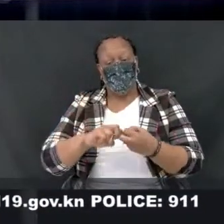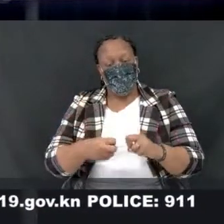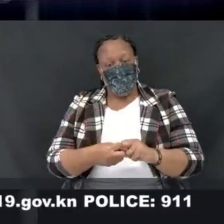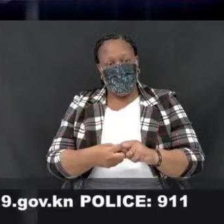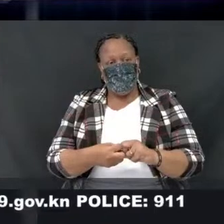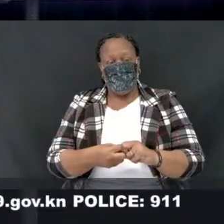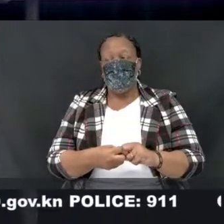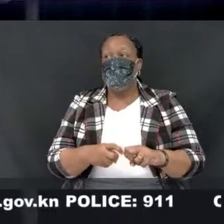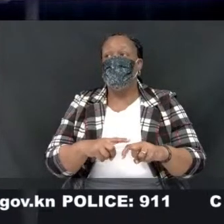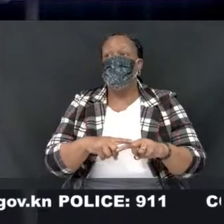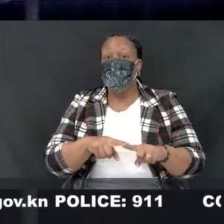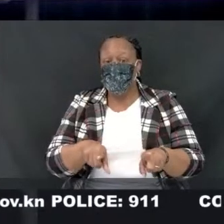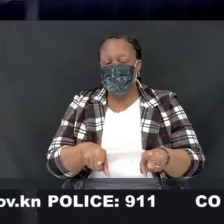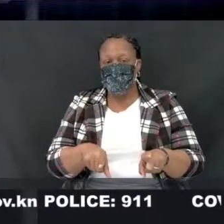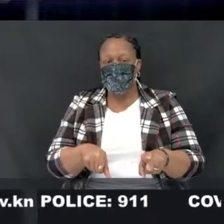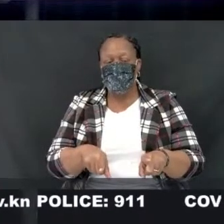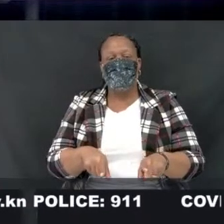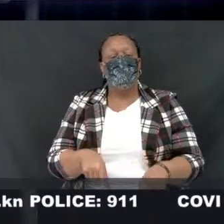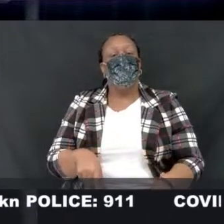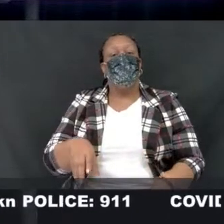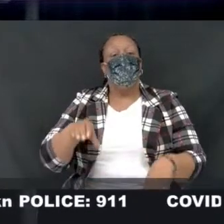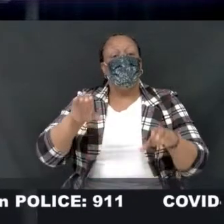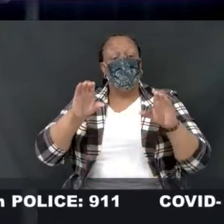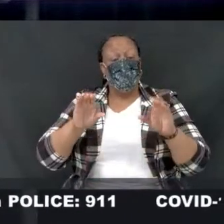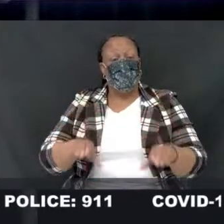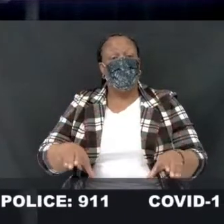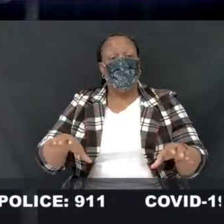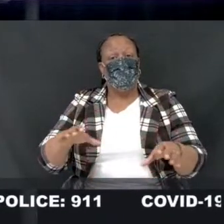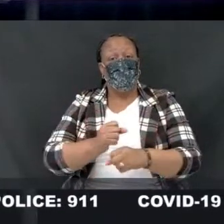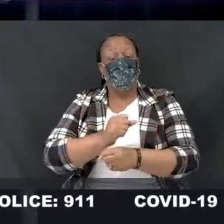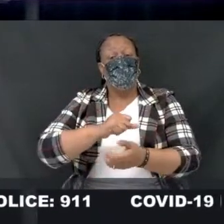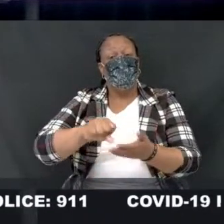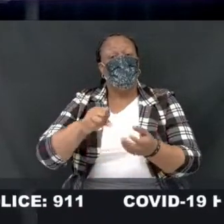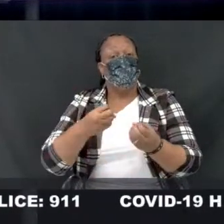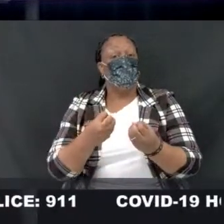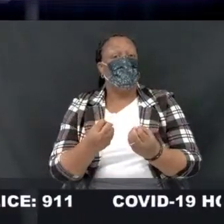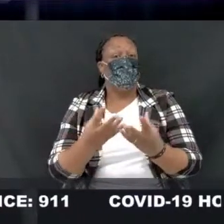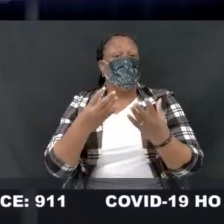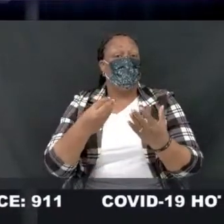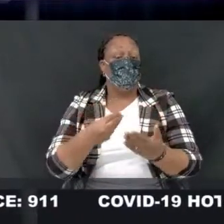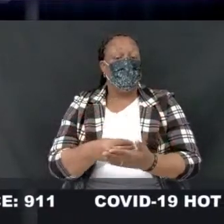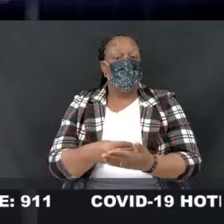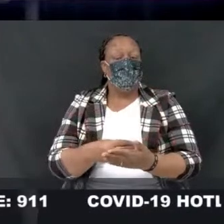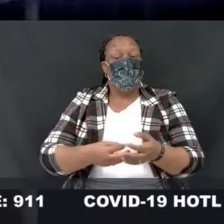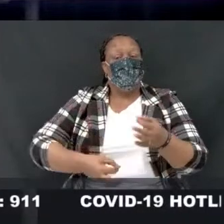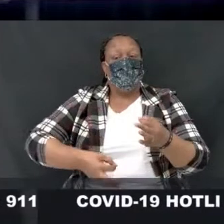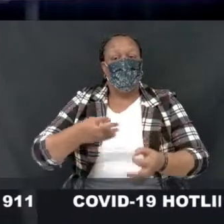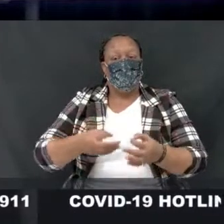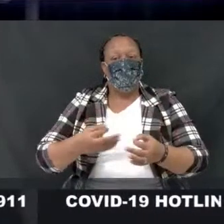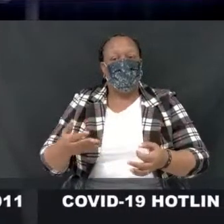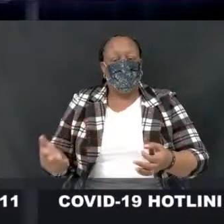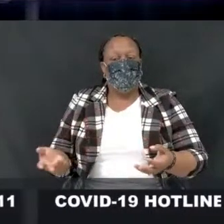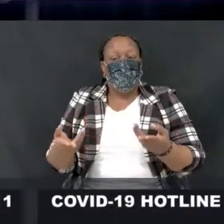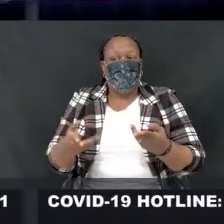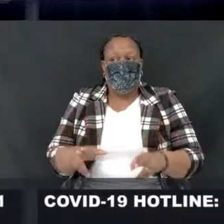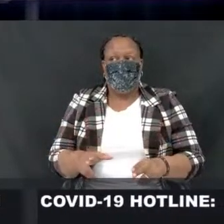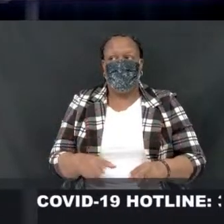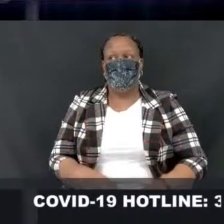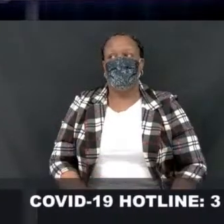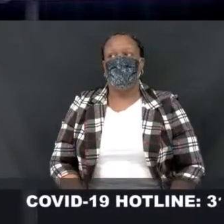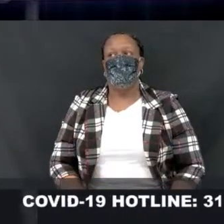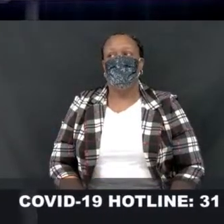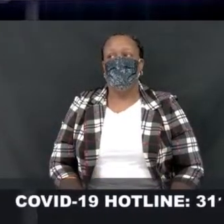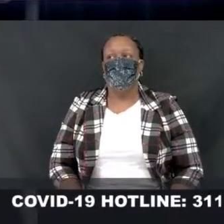that business owners are personally liable for because of their responsibilities. When situations can be